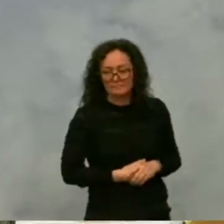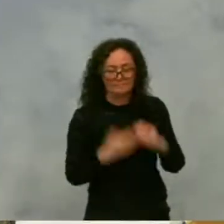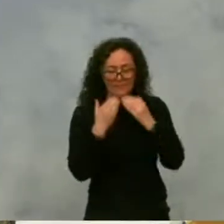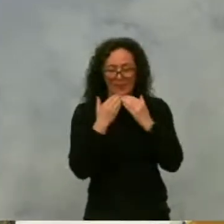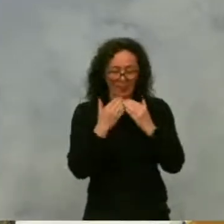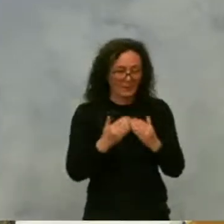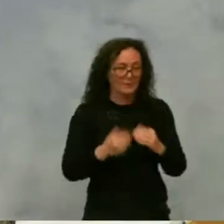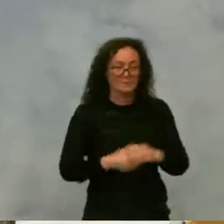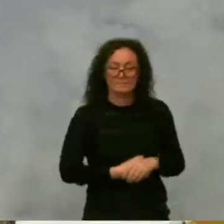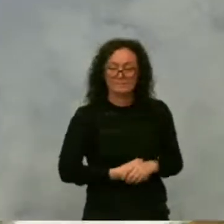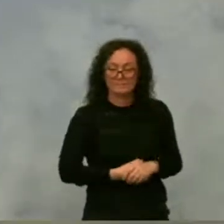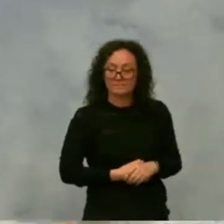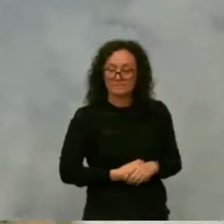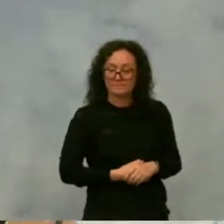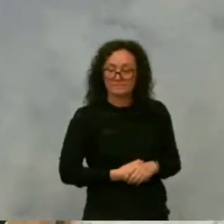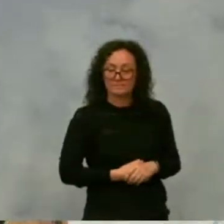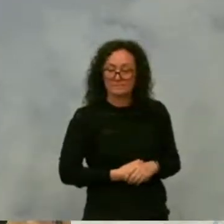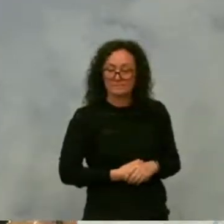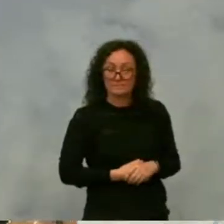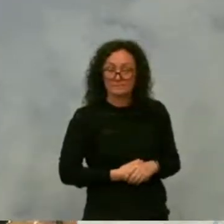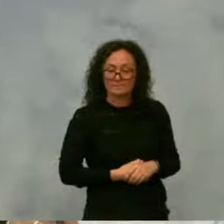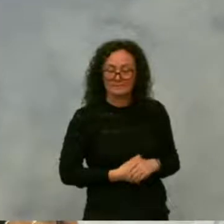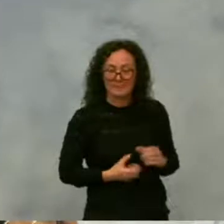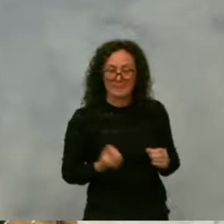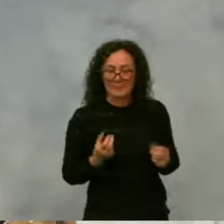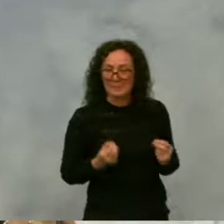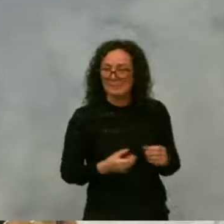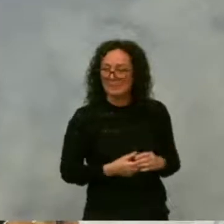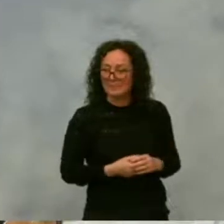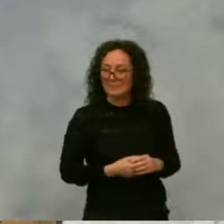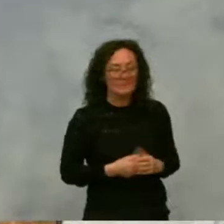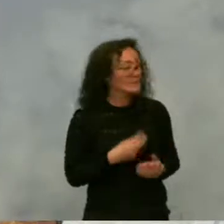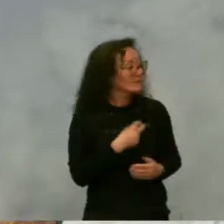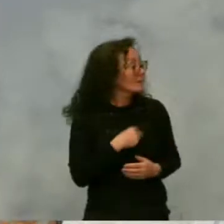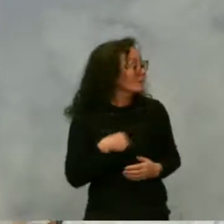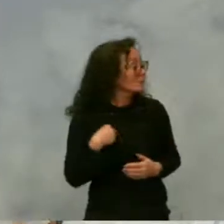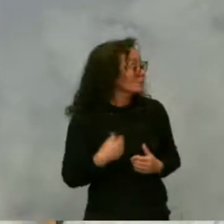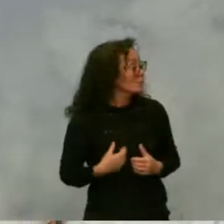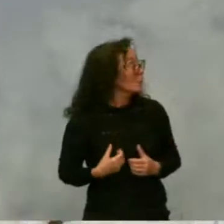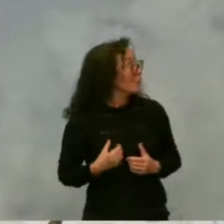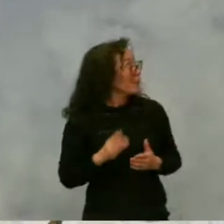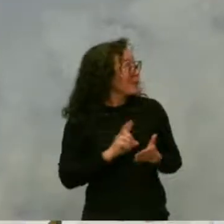Thank you. Thank you. Councillor Loudon, please.